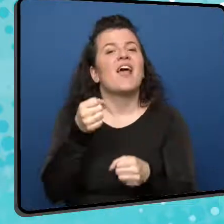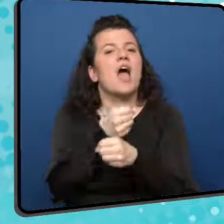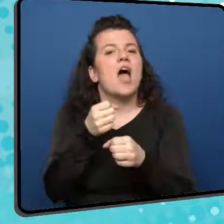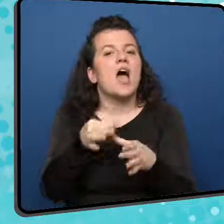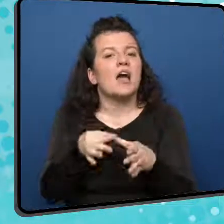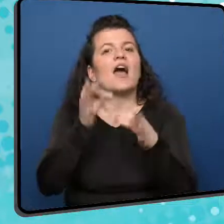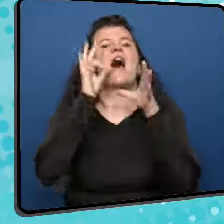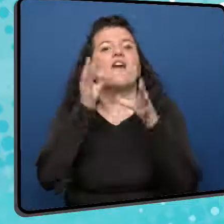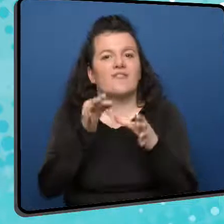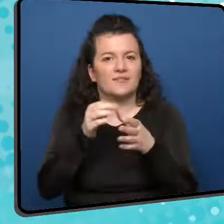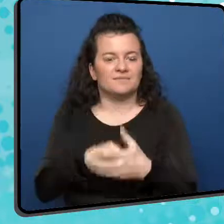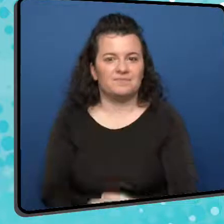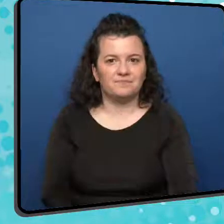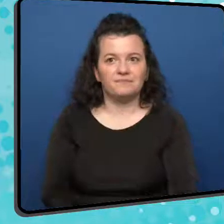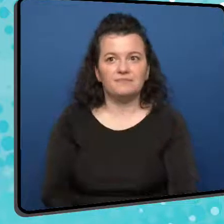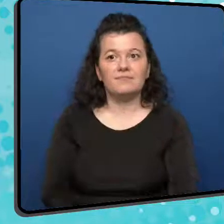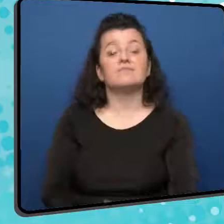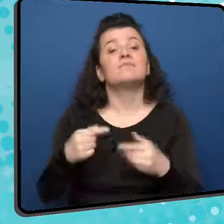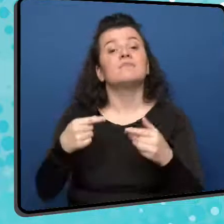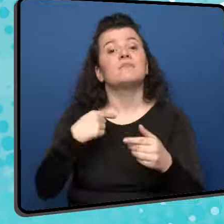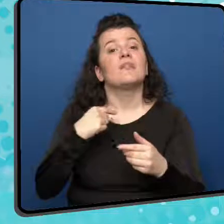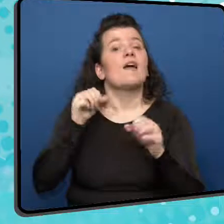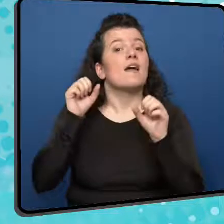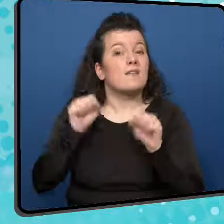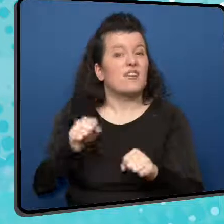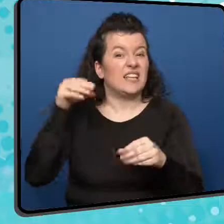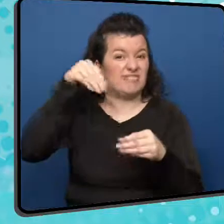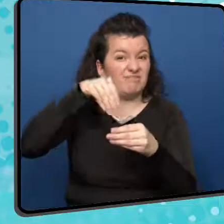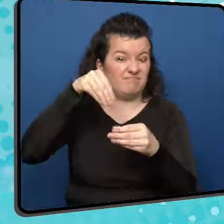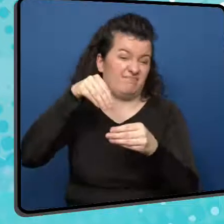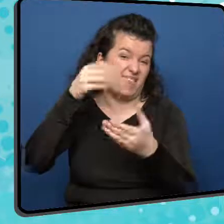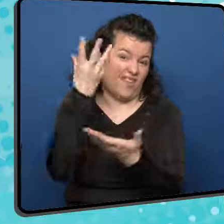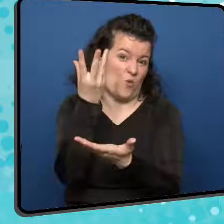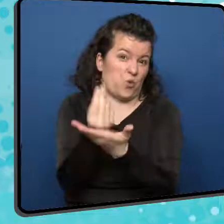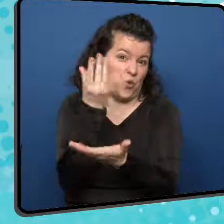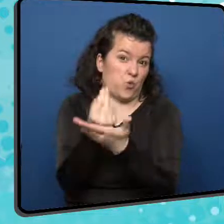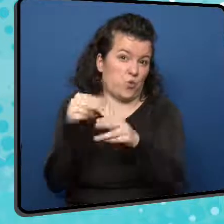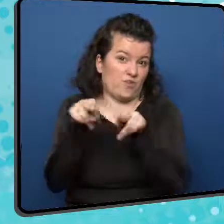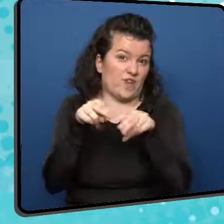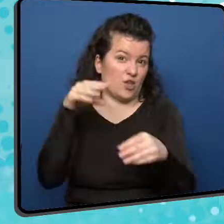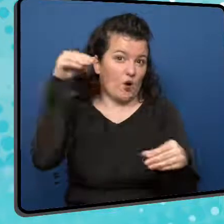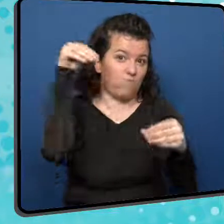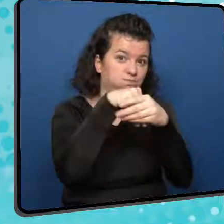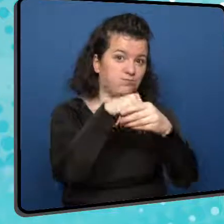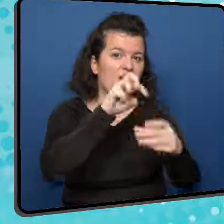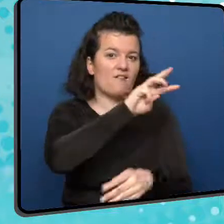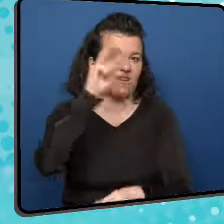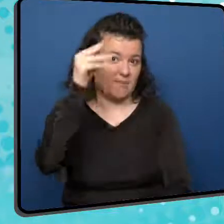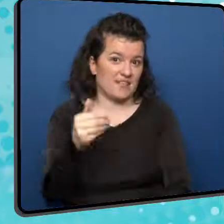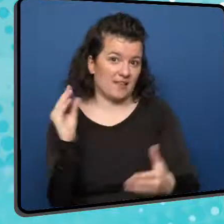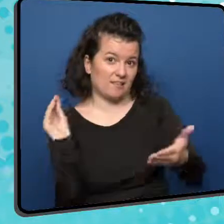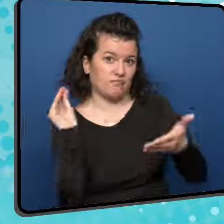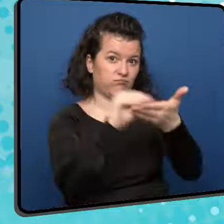to abitofai.show. Everything is there for you. And so I just want to thank you for watching a